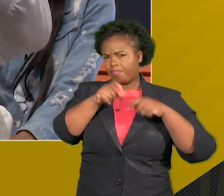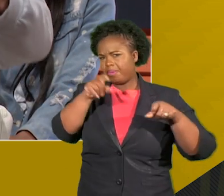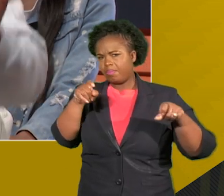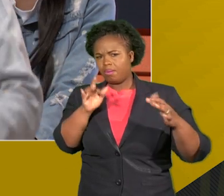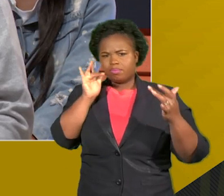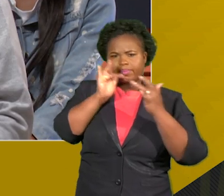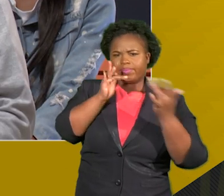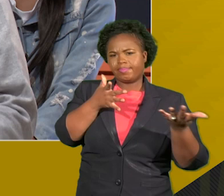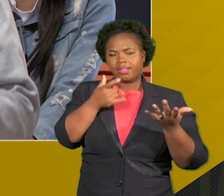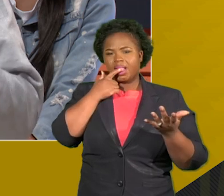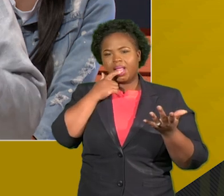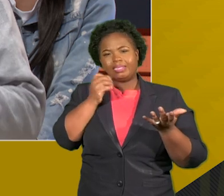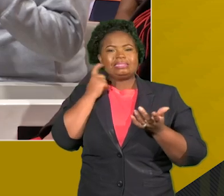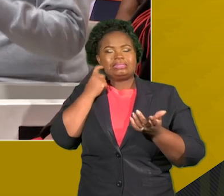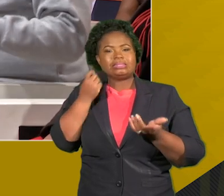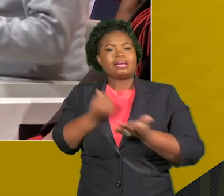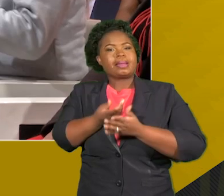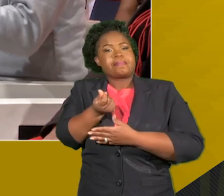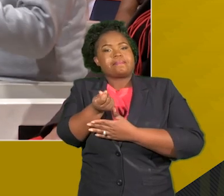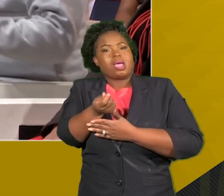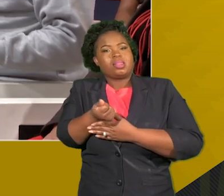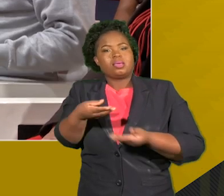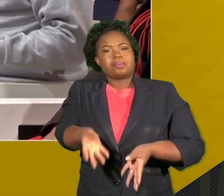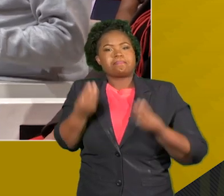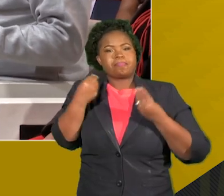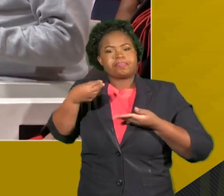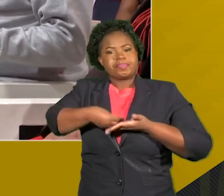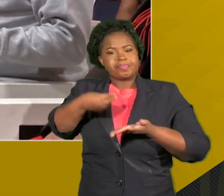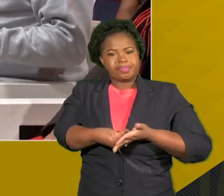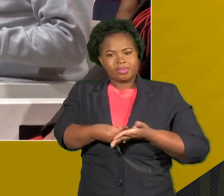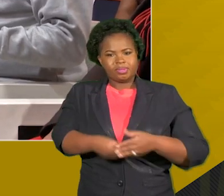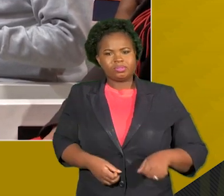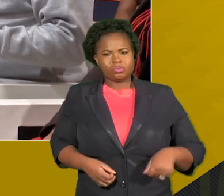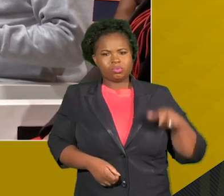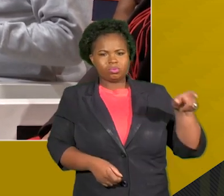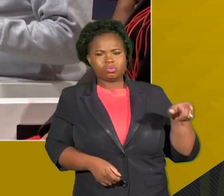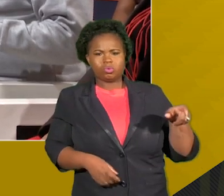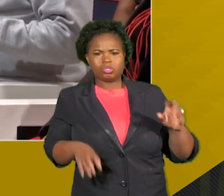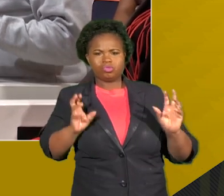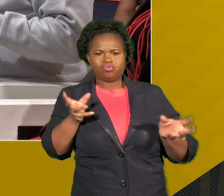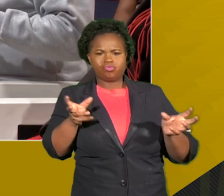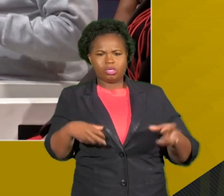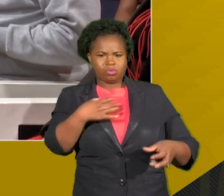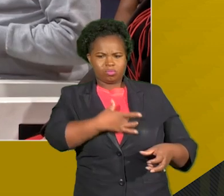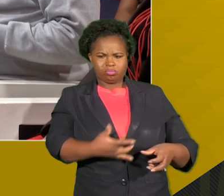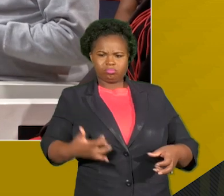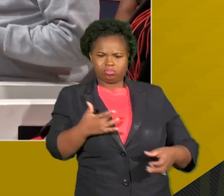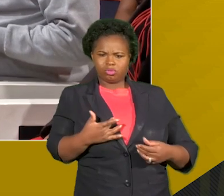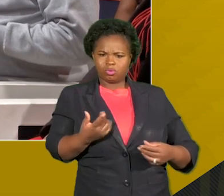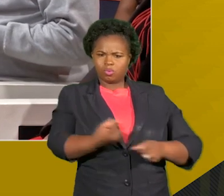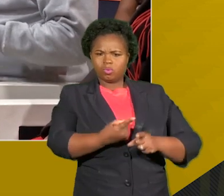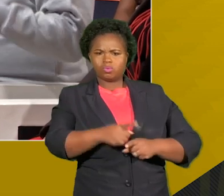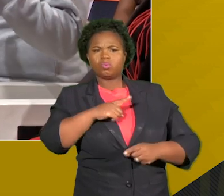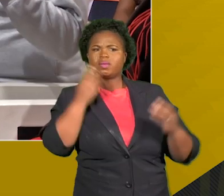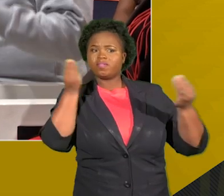got access of money. But the money doesn't go to the relevant people. Lu enawa peres kipasa sa radio station. Well when it's a charity out because